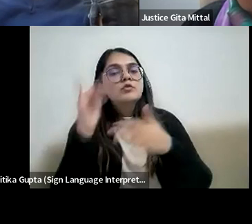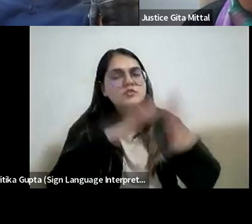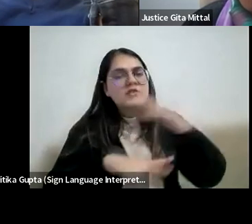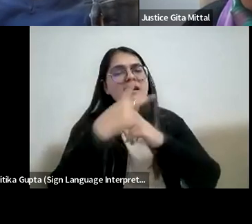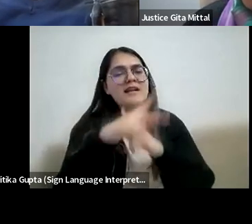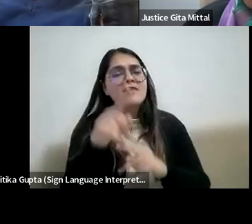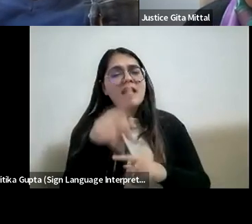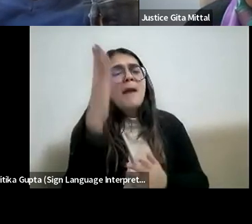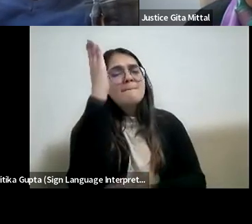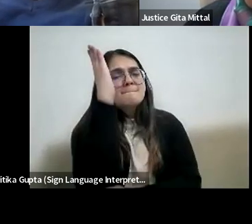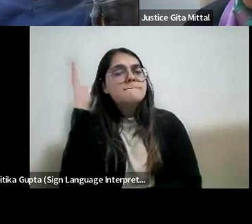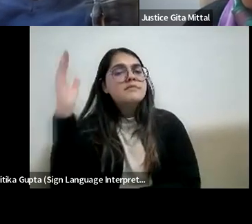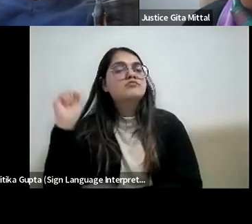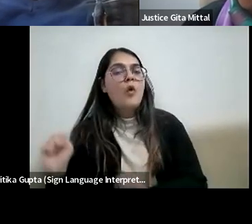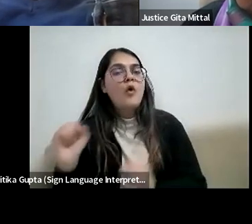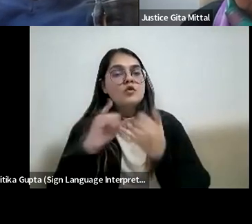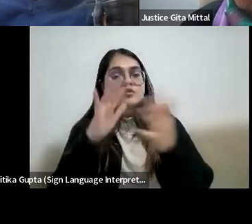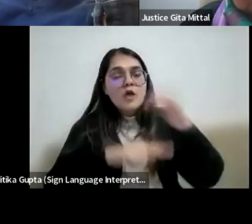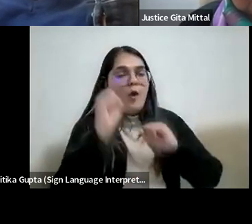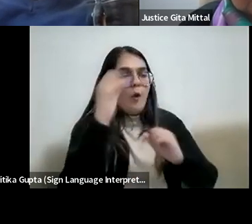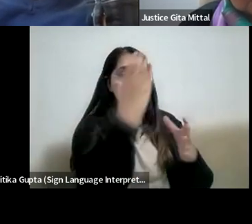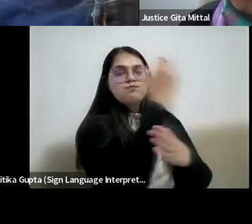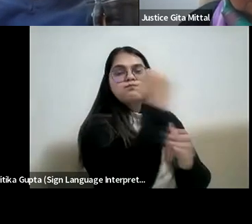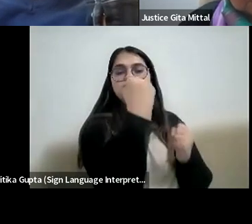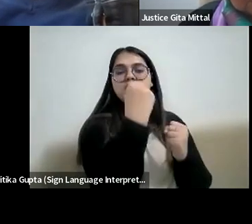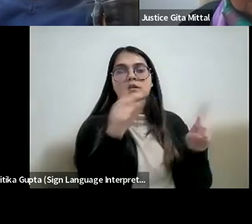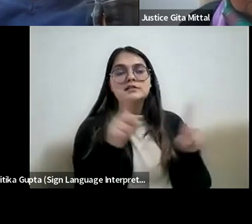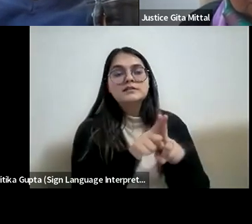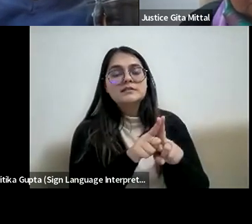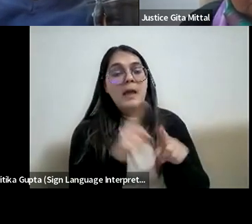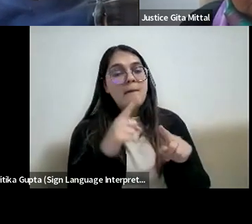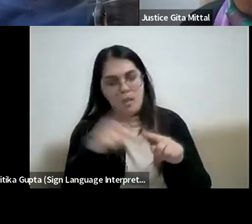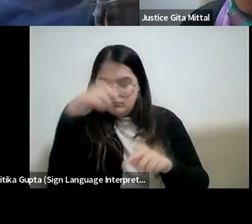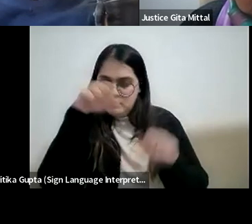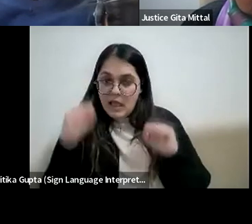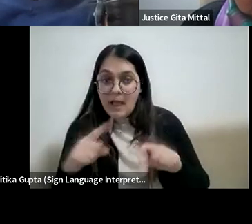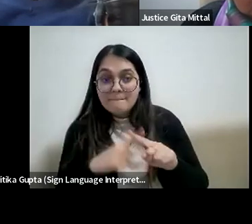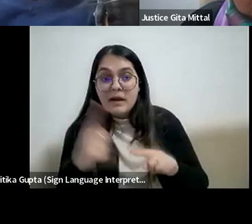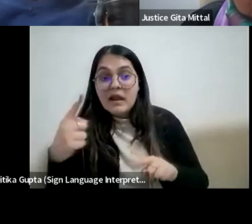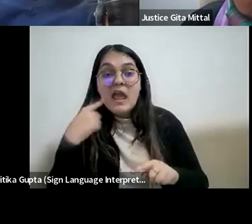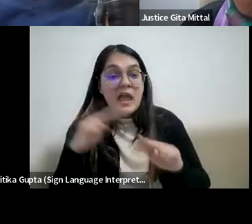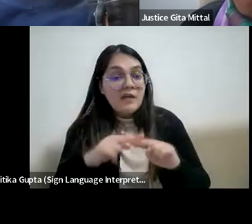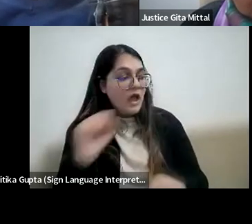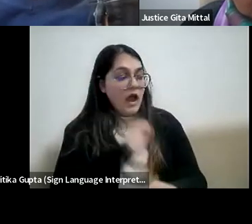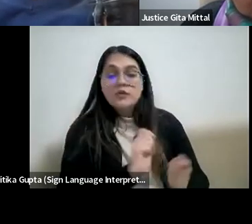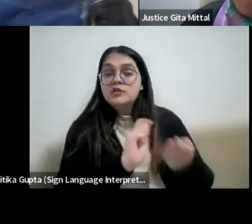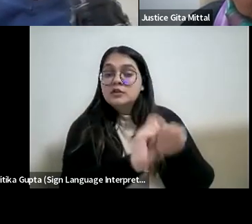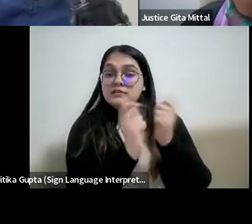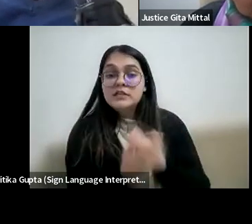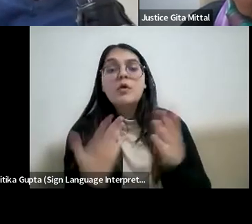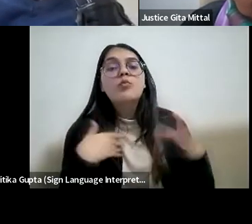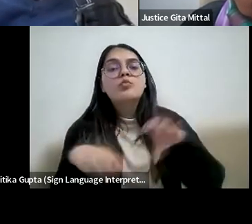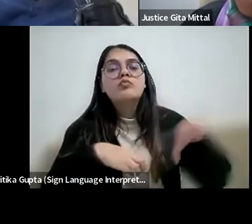Press is a pillar. These are all there. But what about the attitudinal change? People have to march ahead. We have